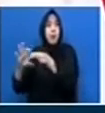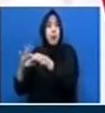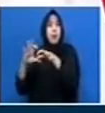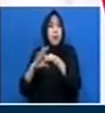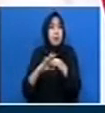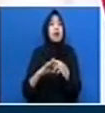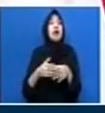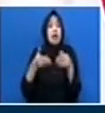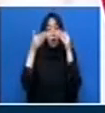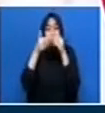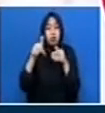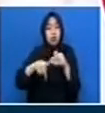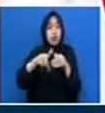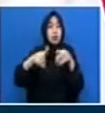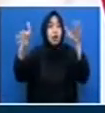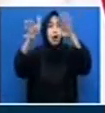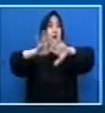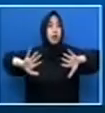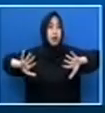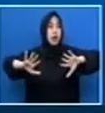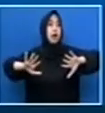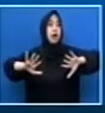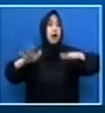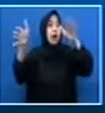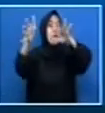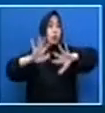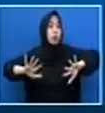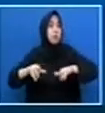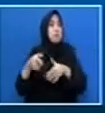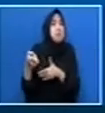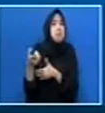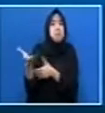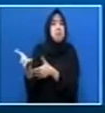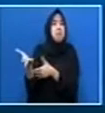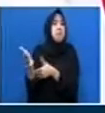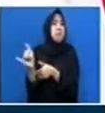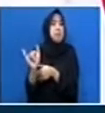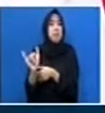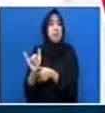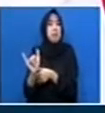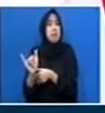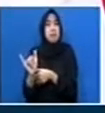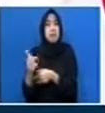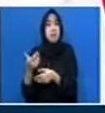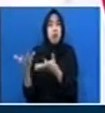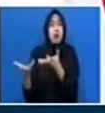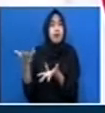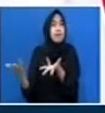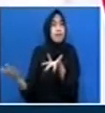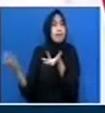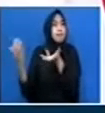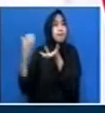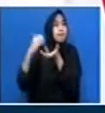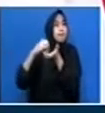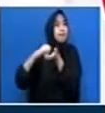for Southeast Asia. Will we be seeing a higher level priority engagement? Is it safe to